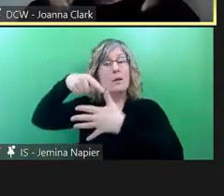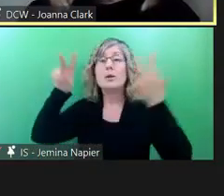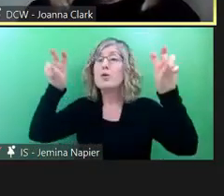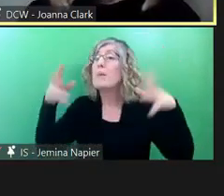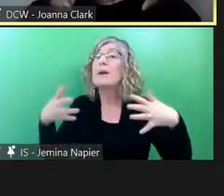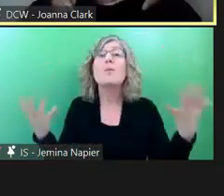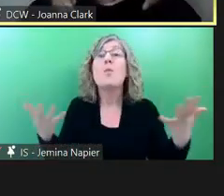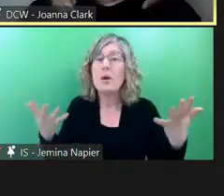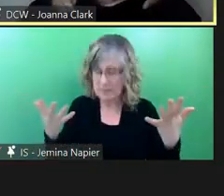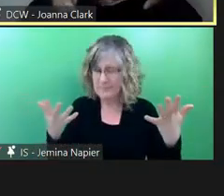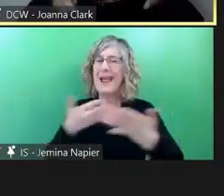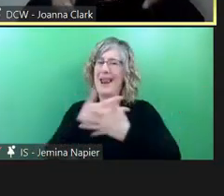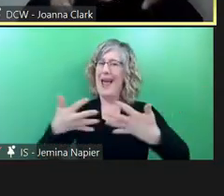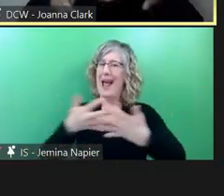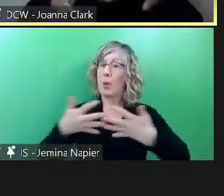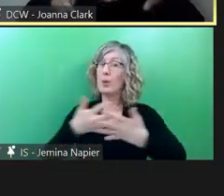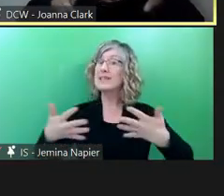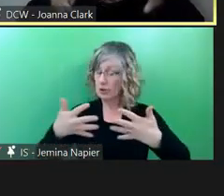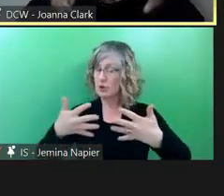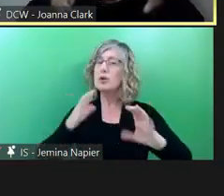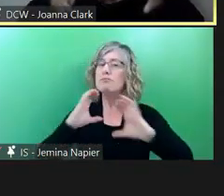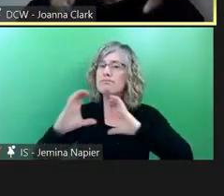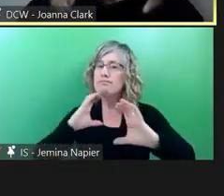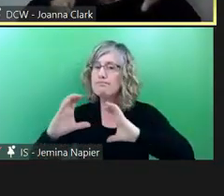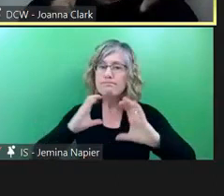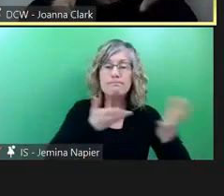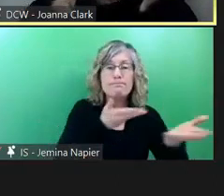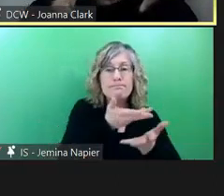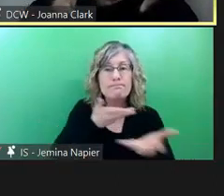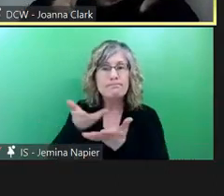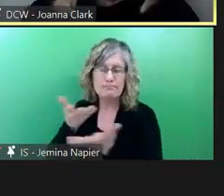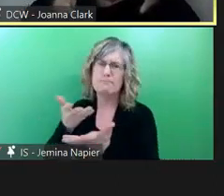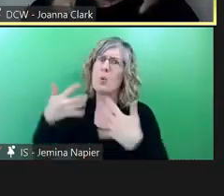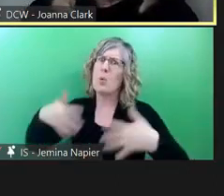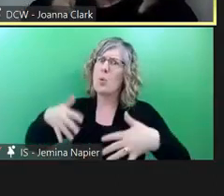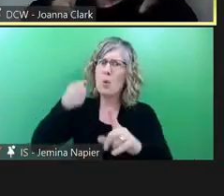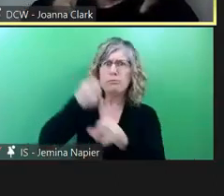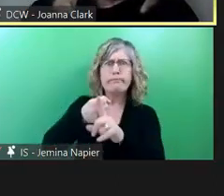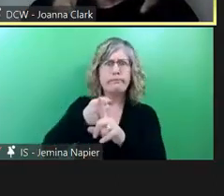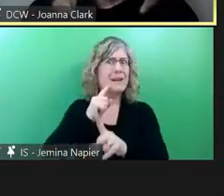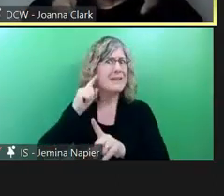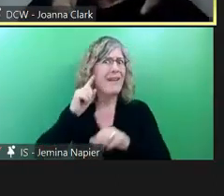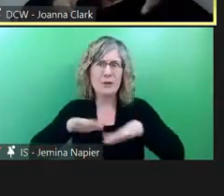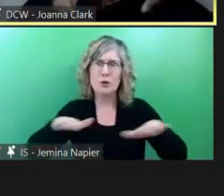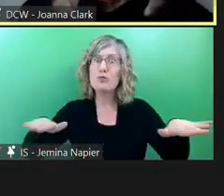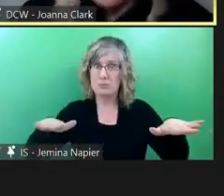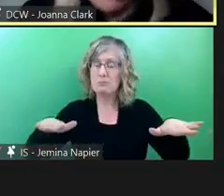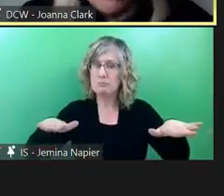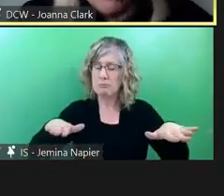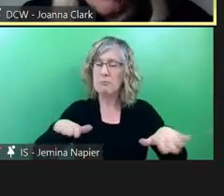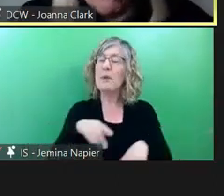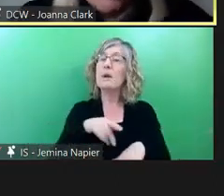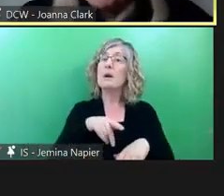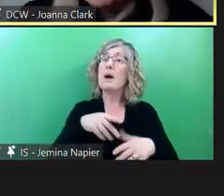facing all deaf children. And in fact, effective language and communication skills are crucial